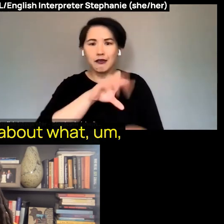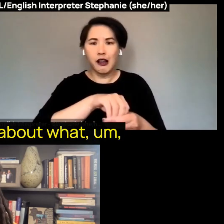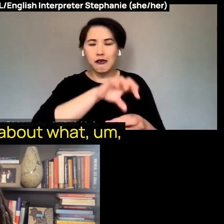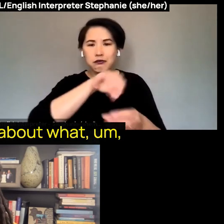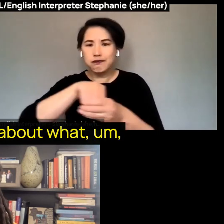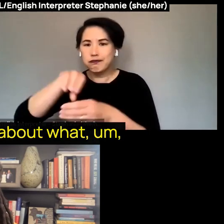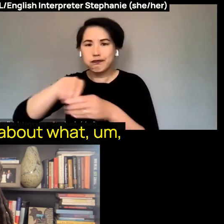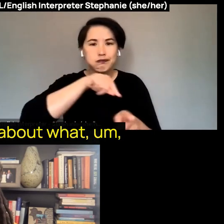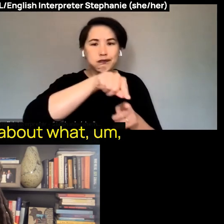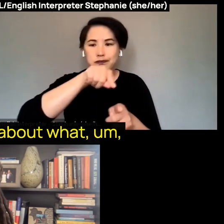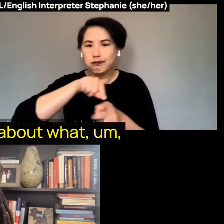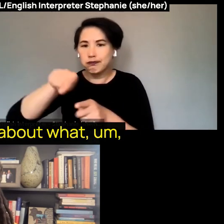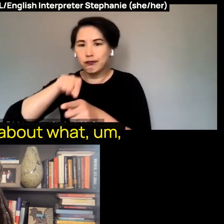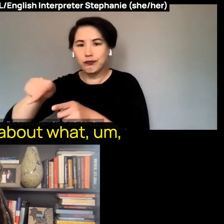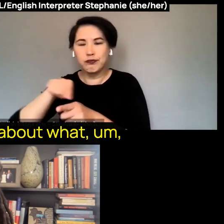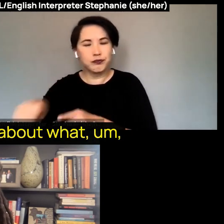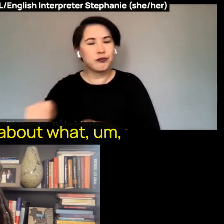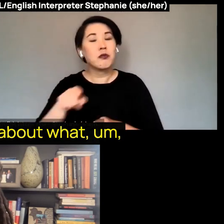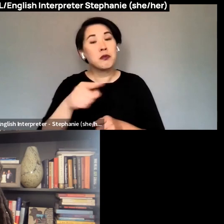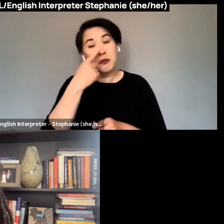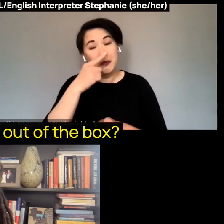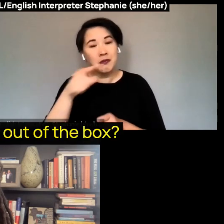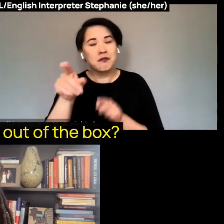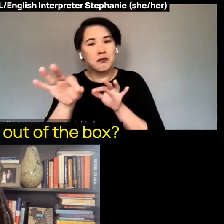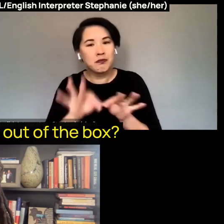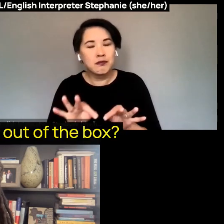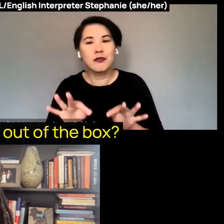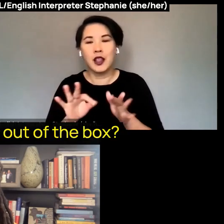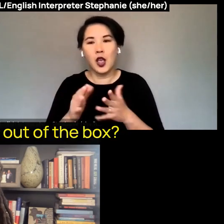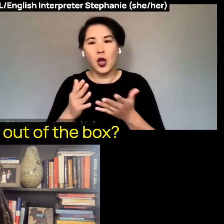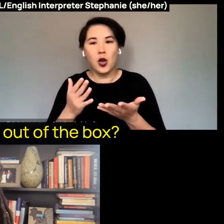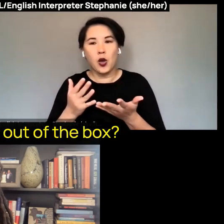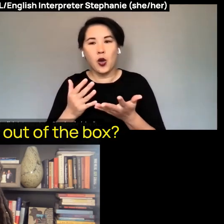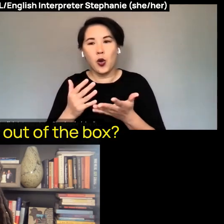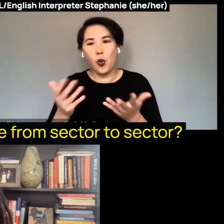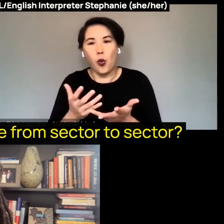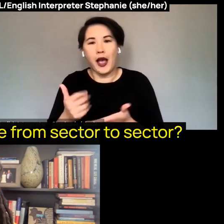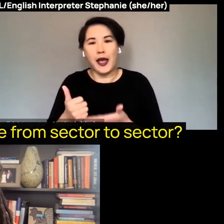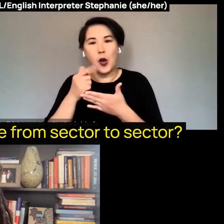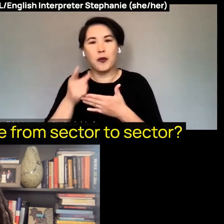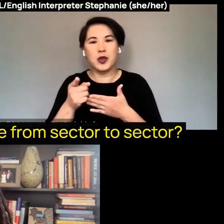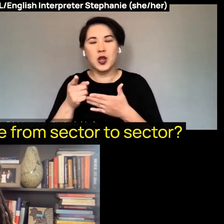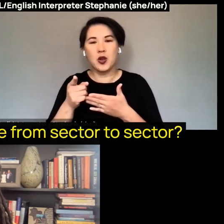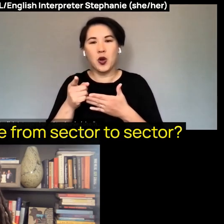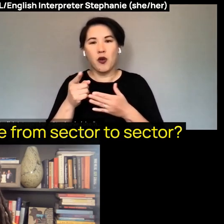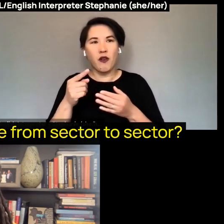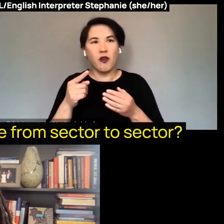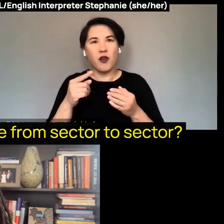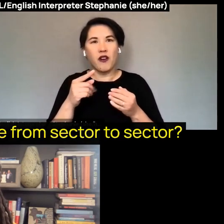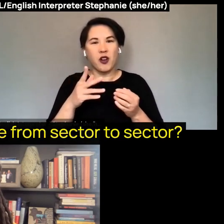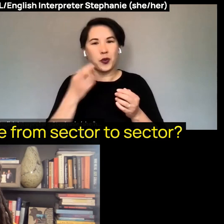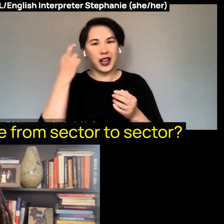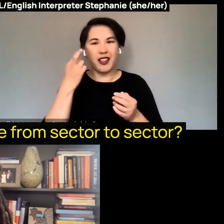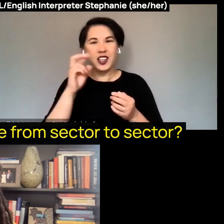if you can share a little bit about what helped you like bust out of the box and able to kind of move